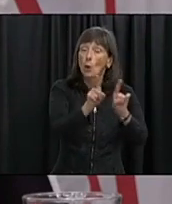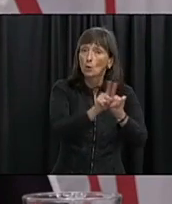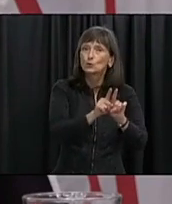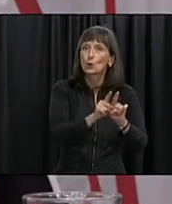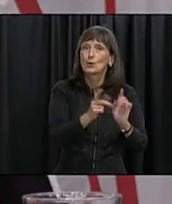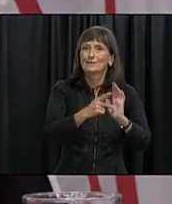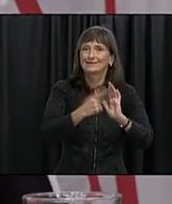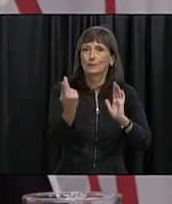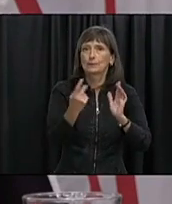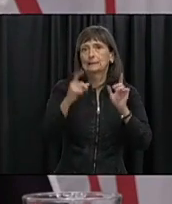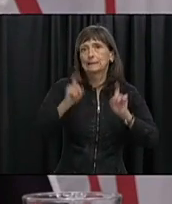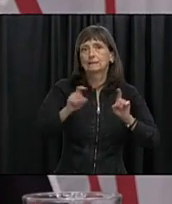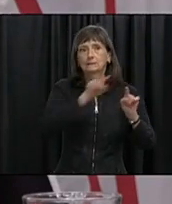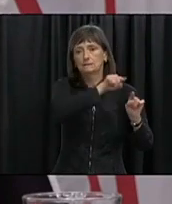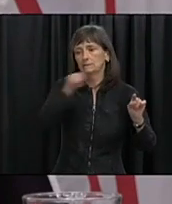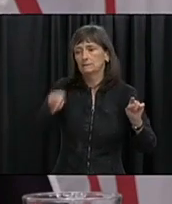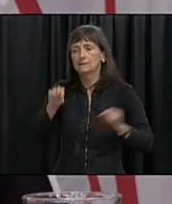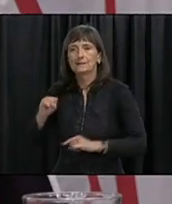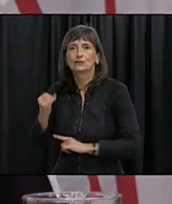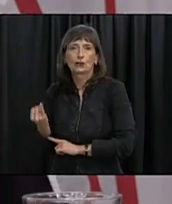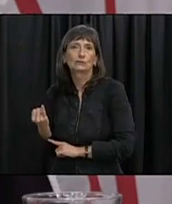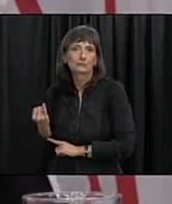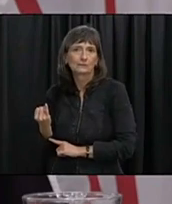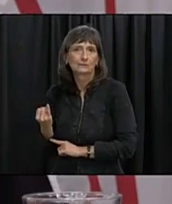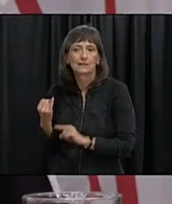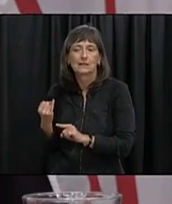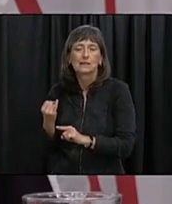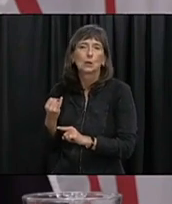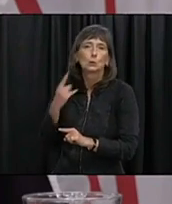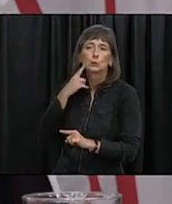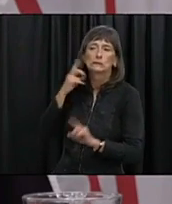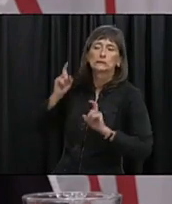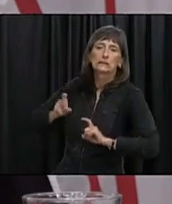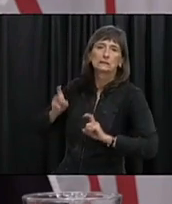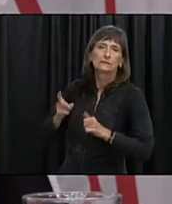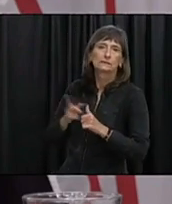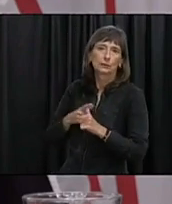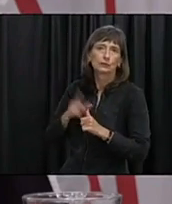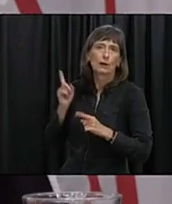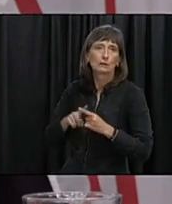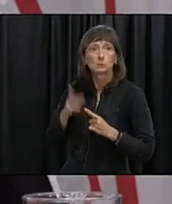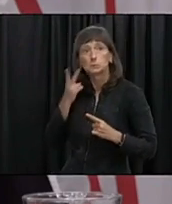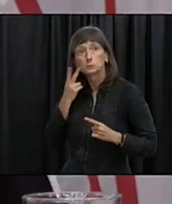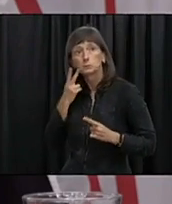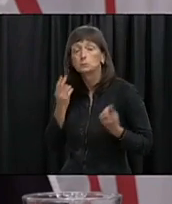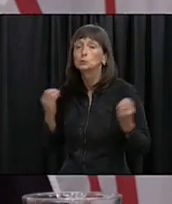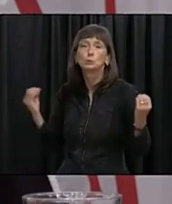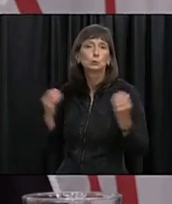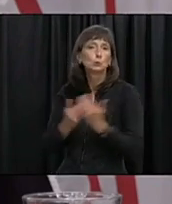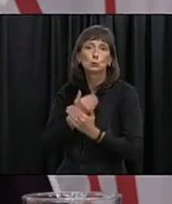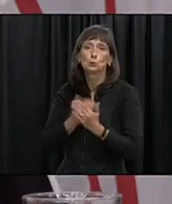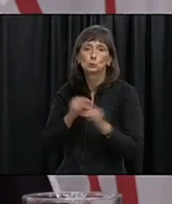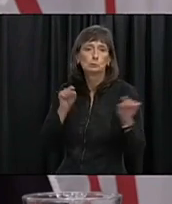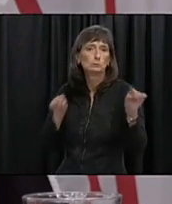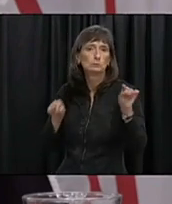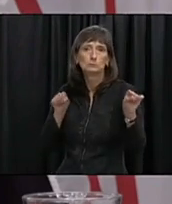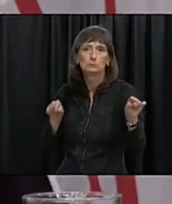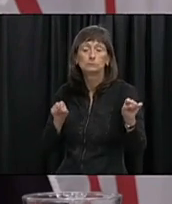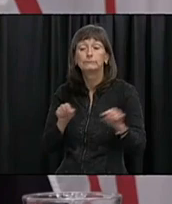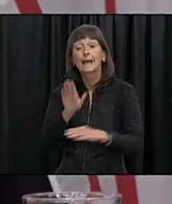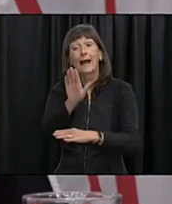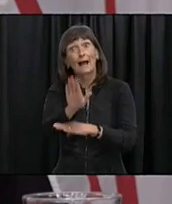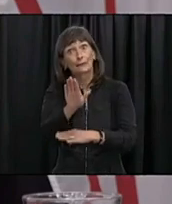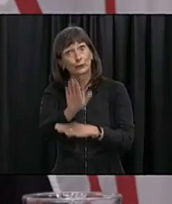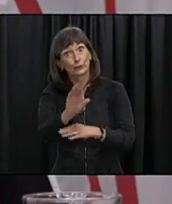St. John's and regarded as presumptive until then. None new have been identified. The afternoon